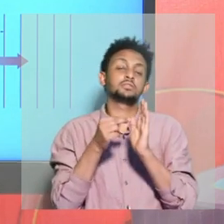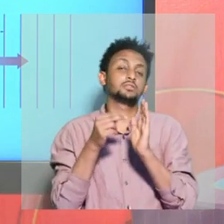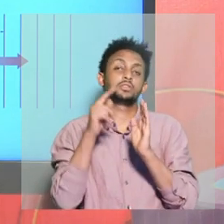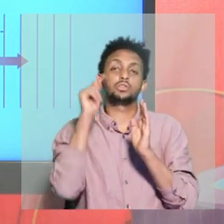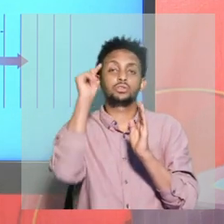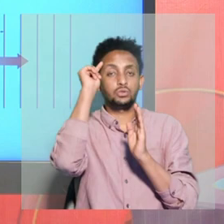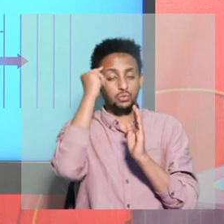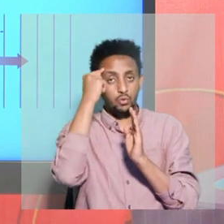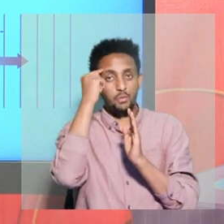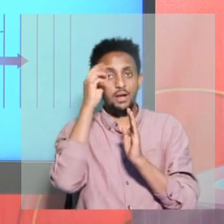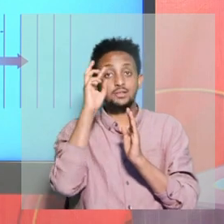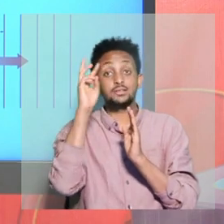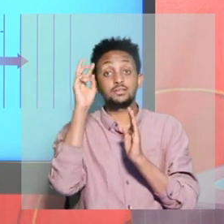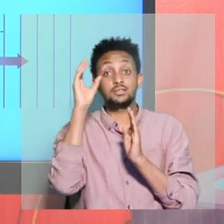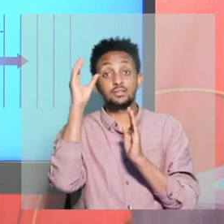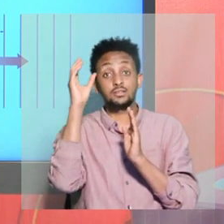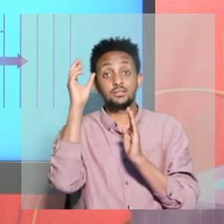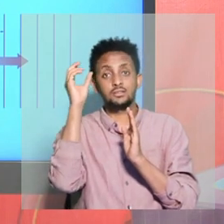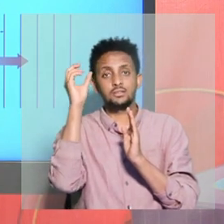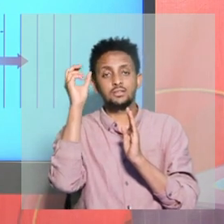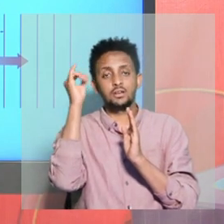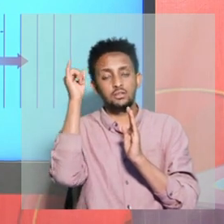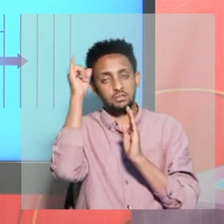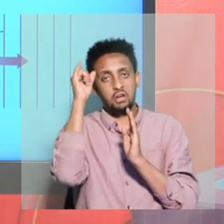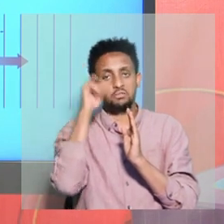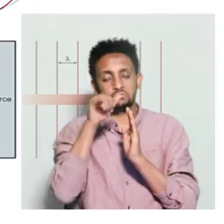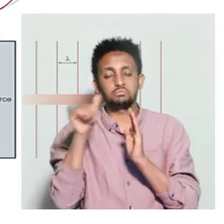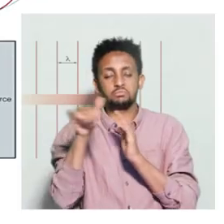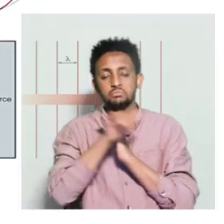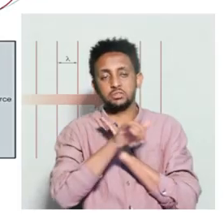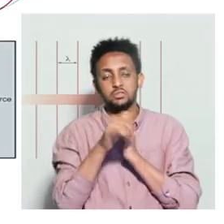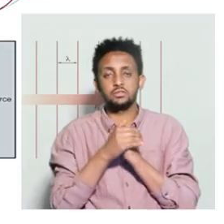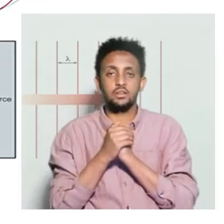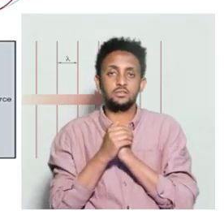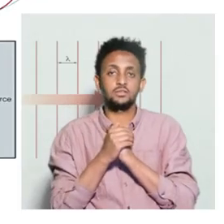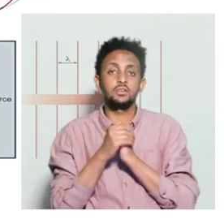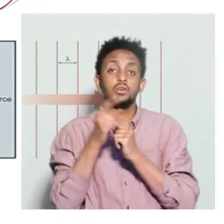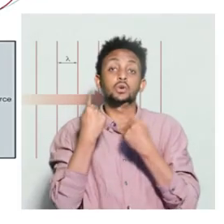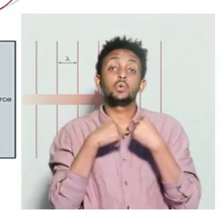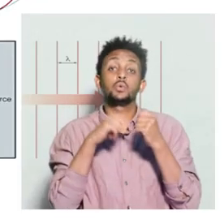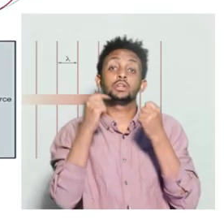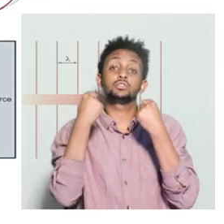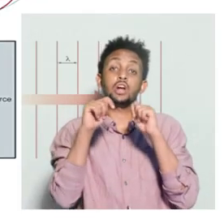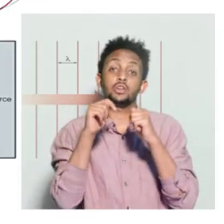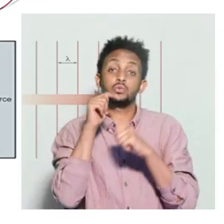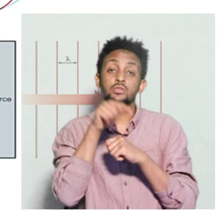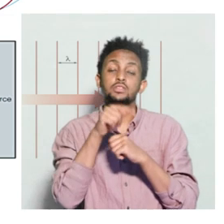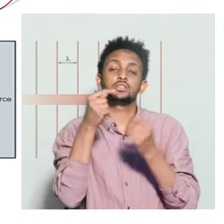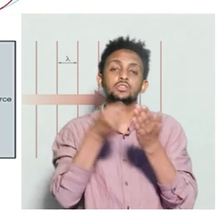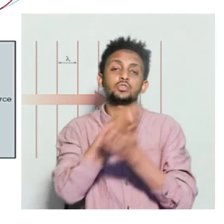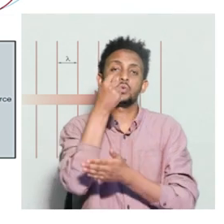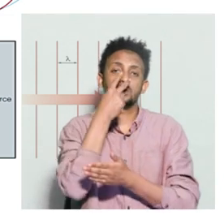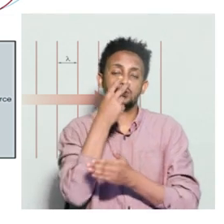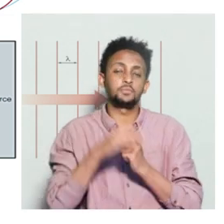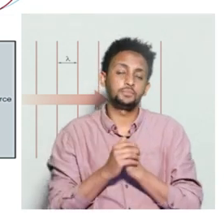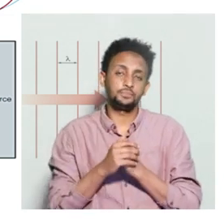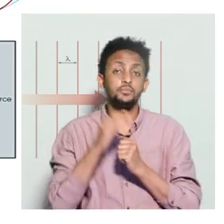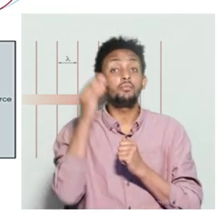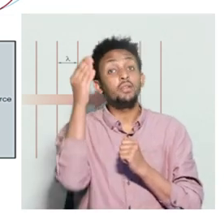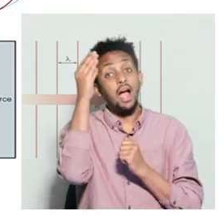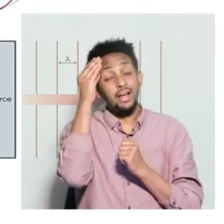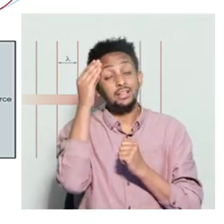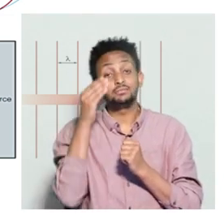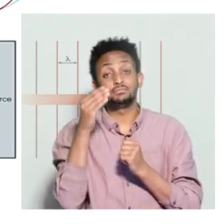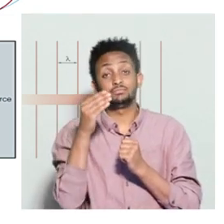Thomas Young, Augustin Fresnel, and so on. Therefore, we'll try to see this theory. So Huygens